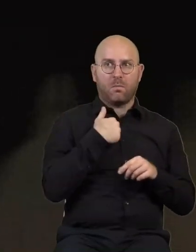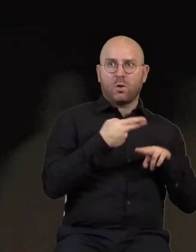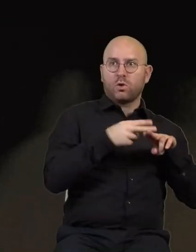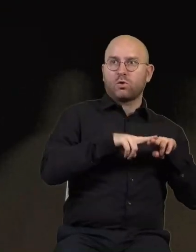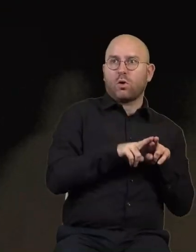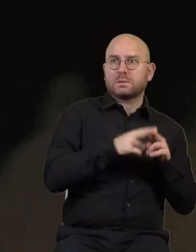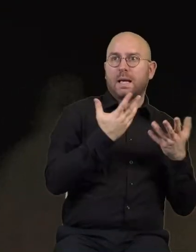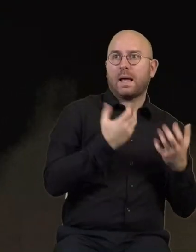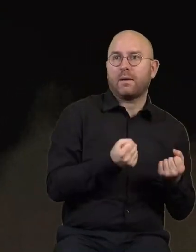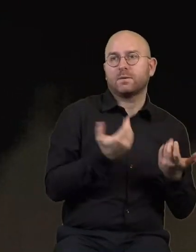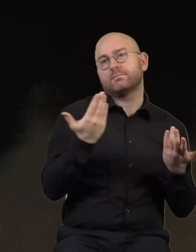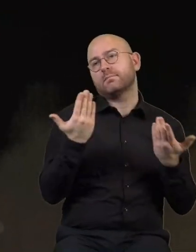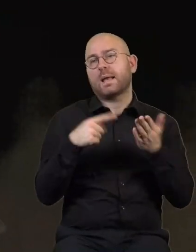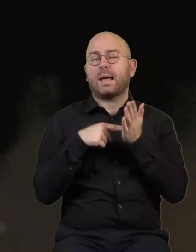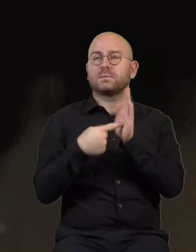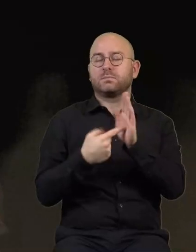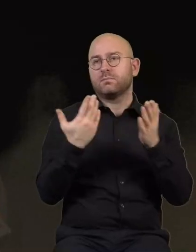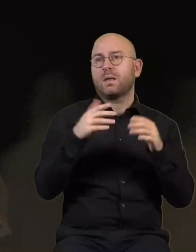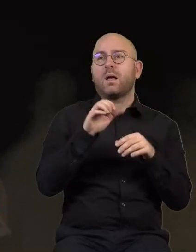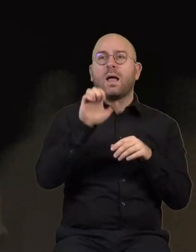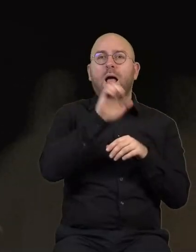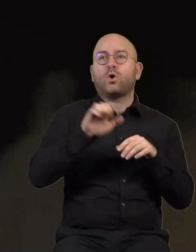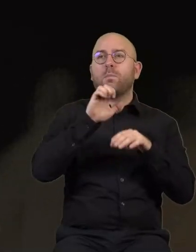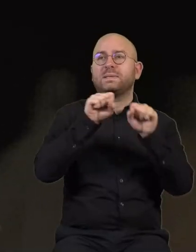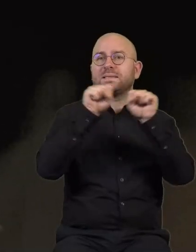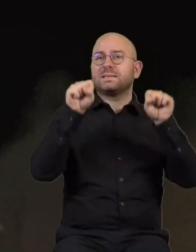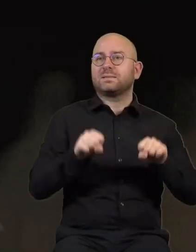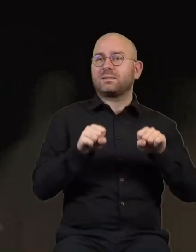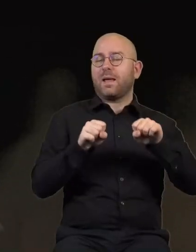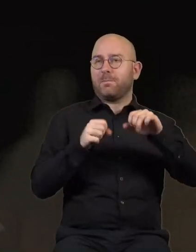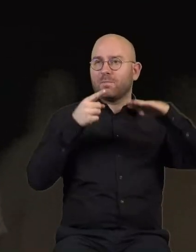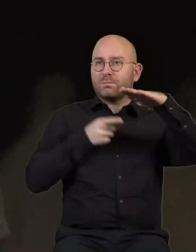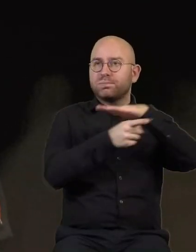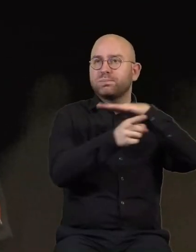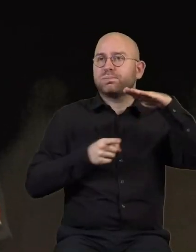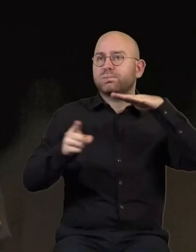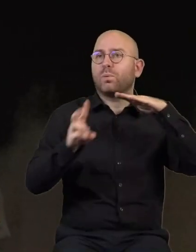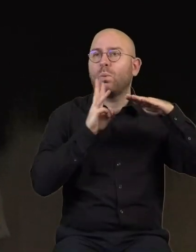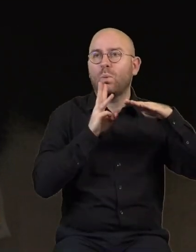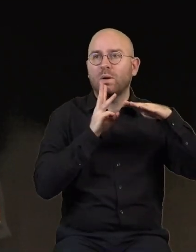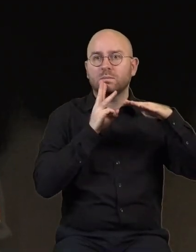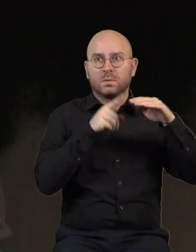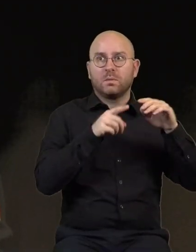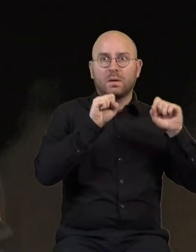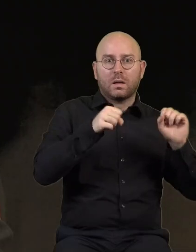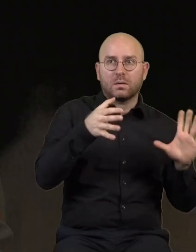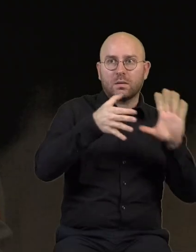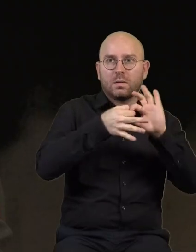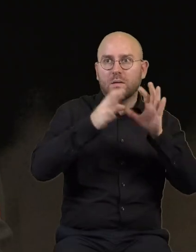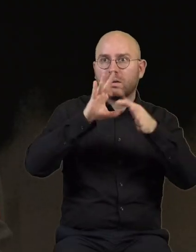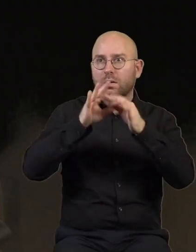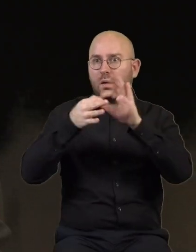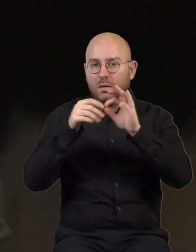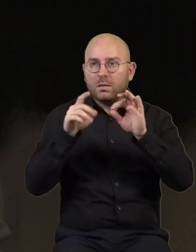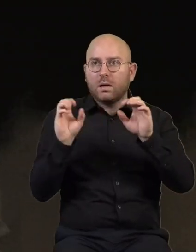of the parts in infrastructure and services that are required when it comes to mobility and infrastructure.